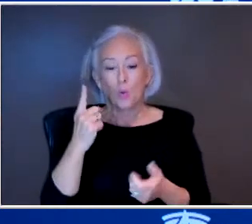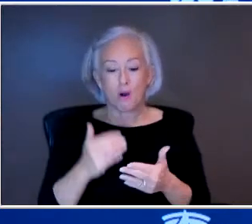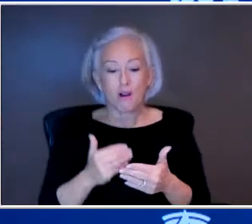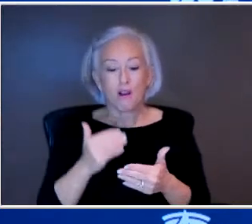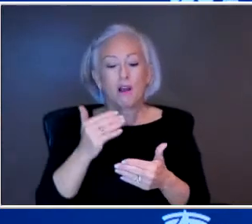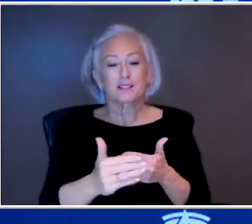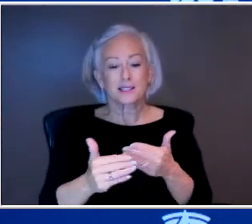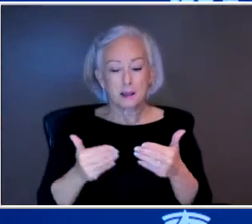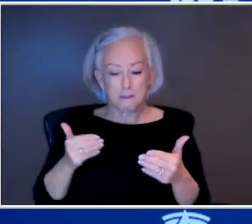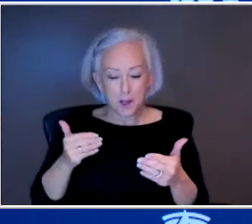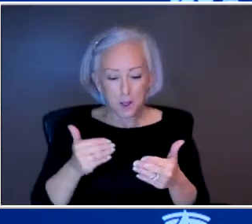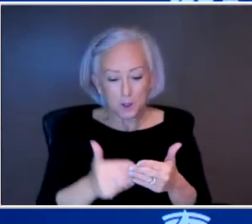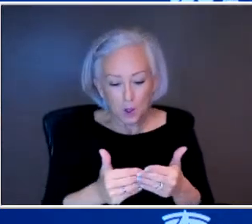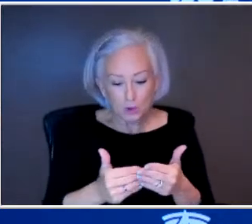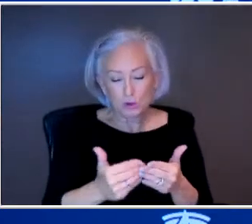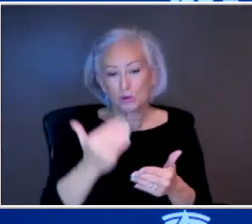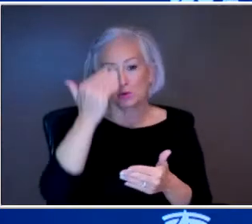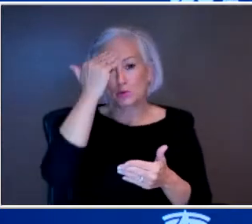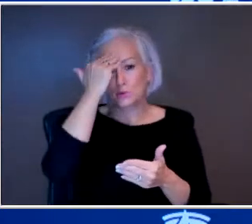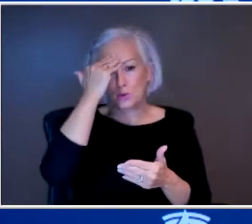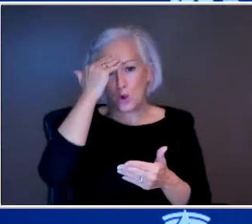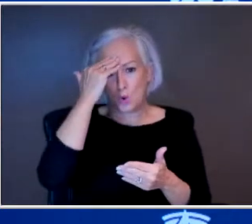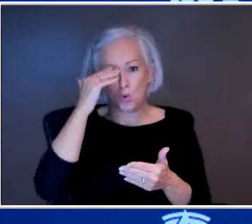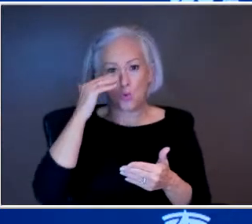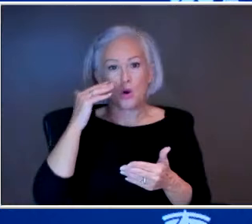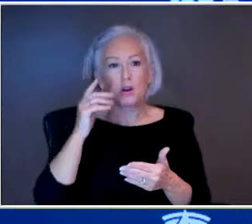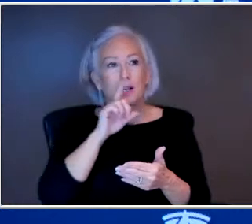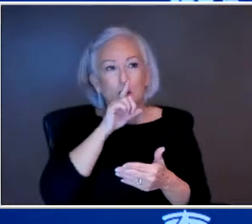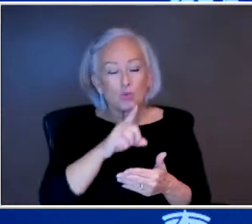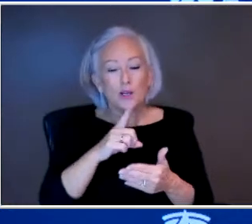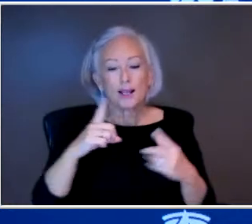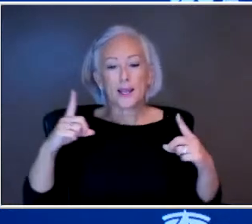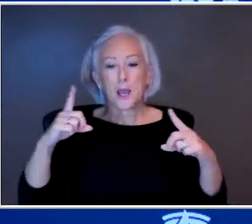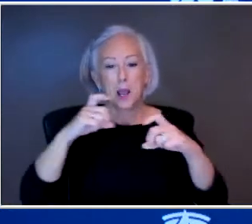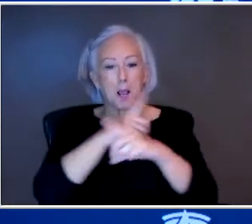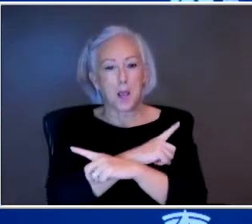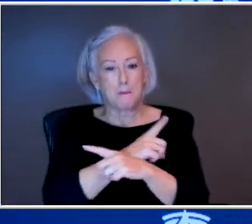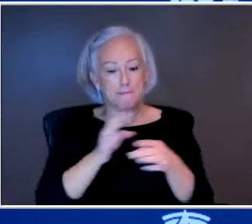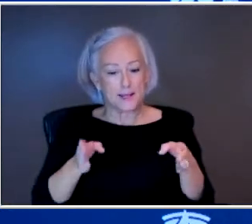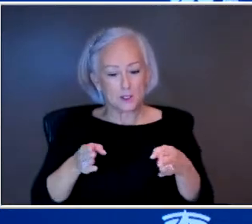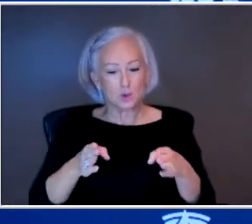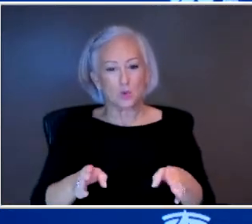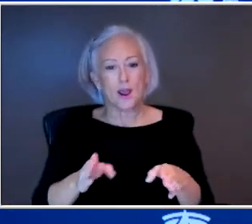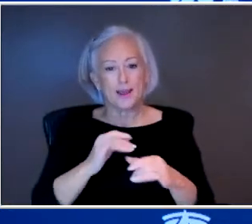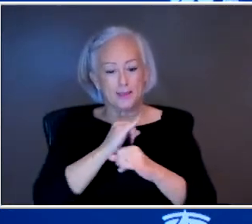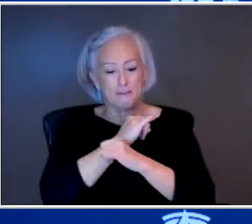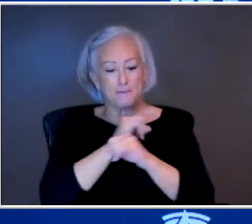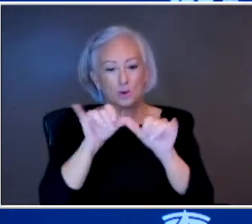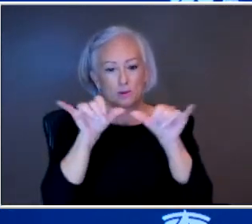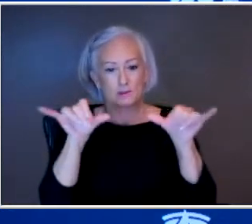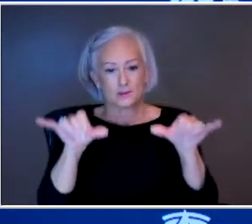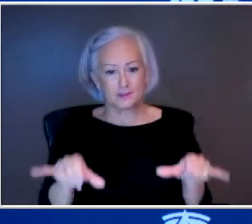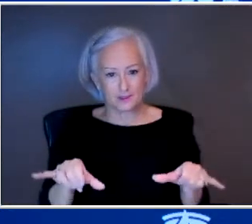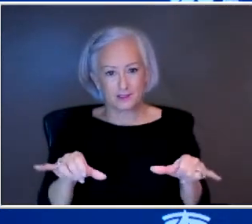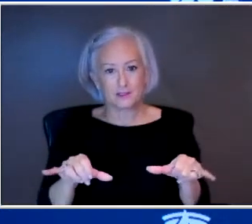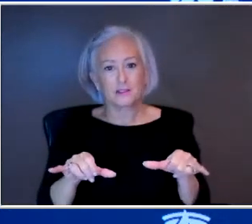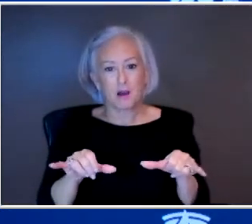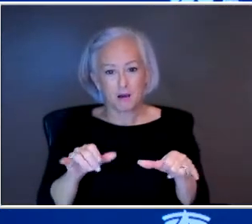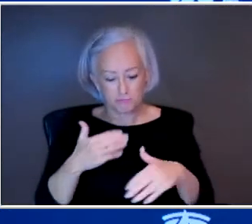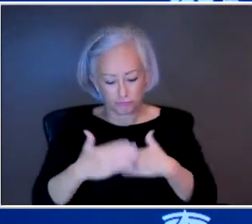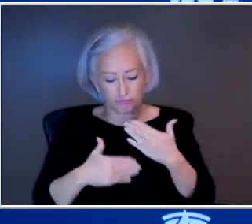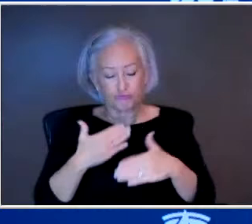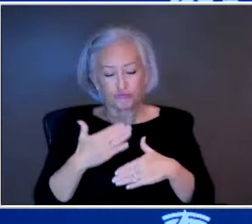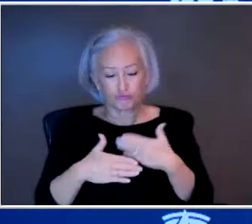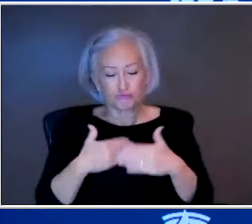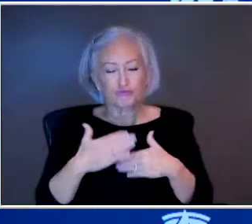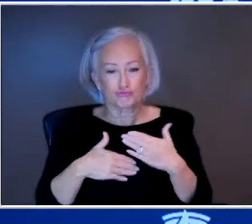this very complex way that our immune system works, particularly our inherent or innate immune system in our